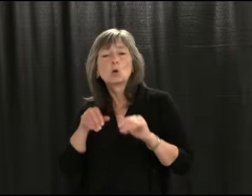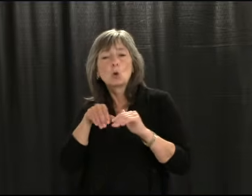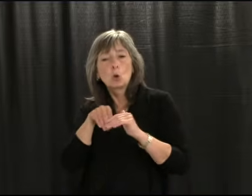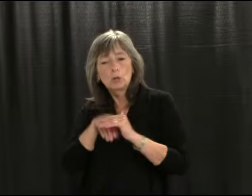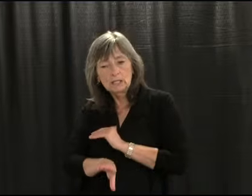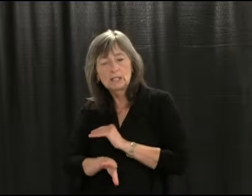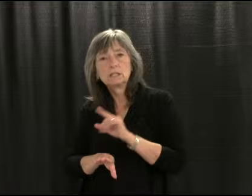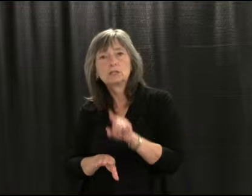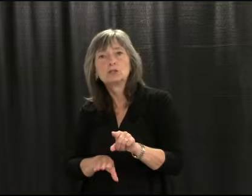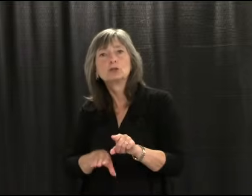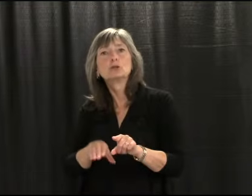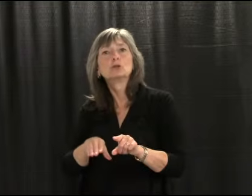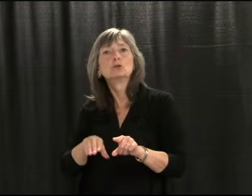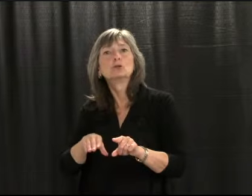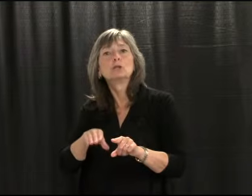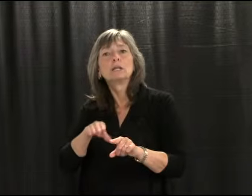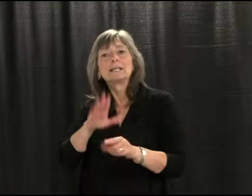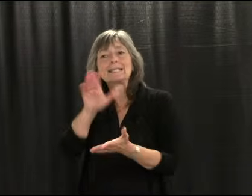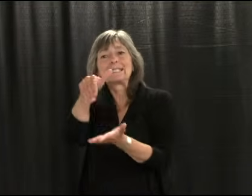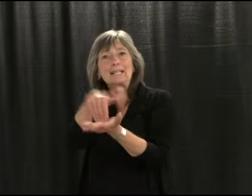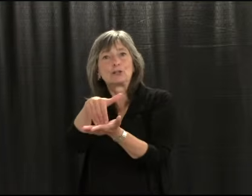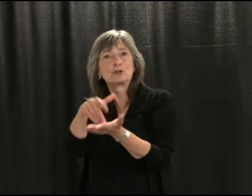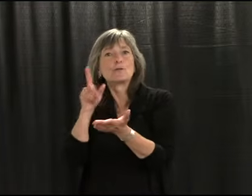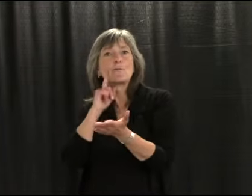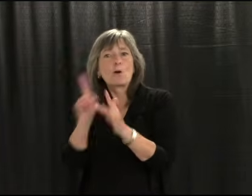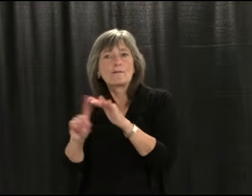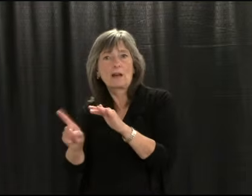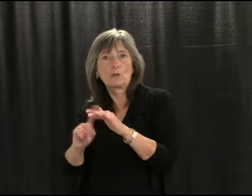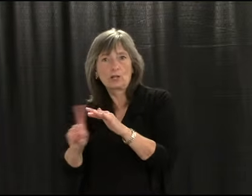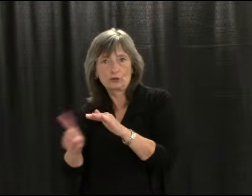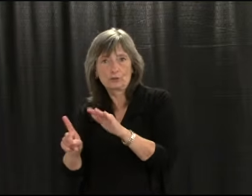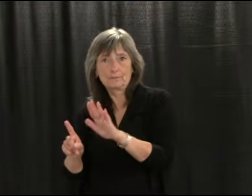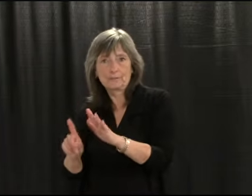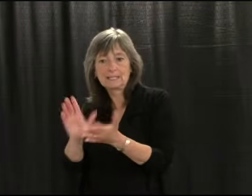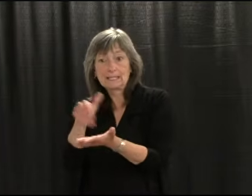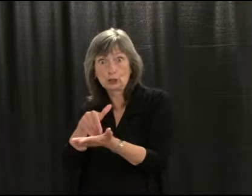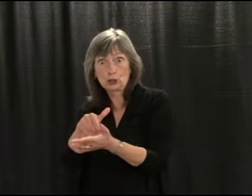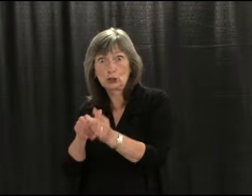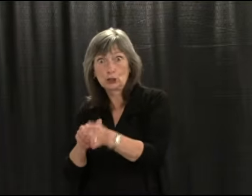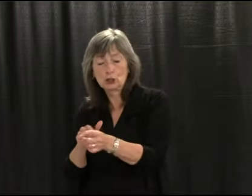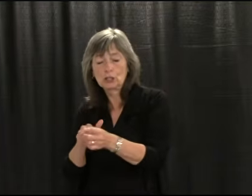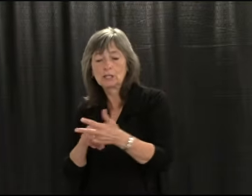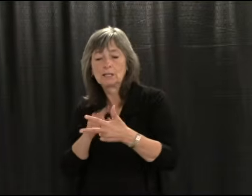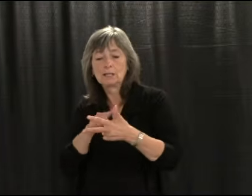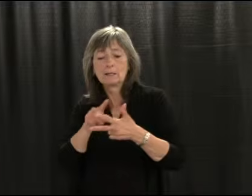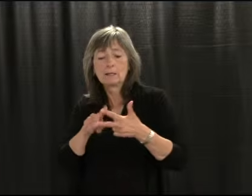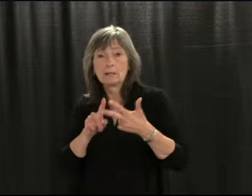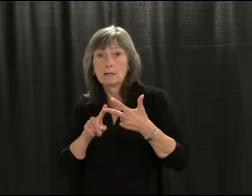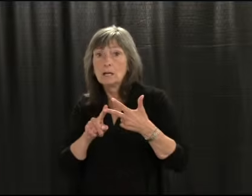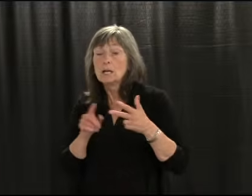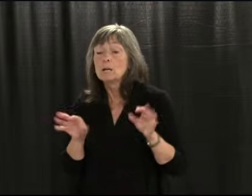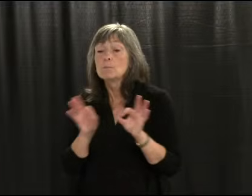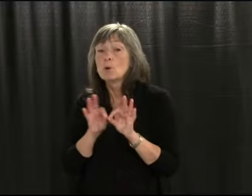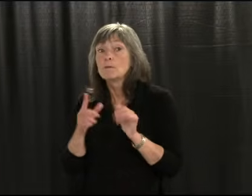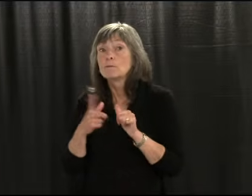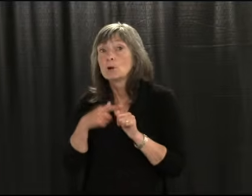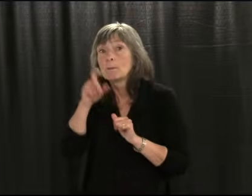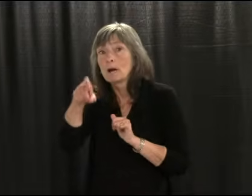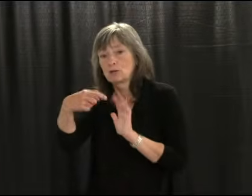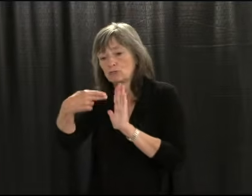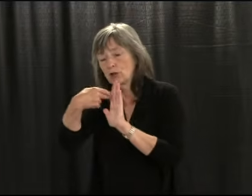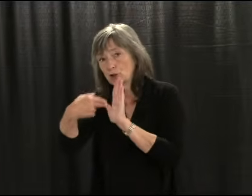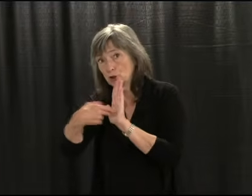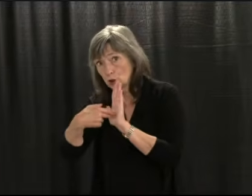the reception centres. It's important that people have to be registered